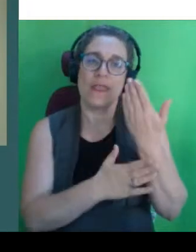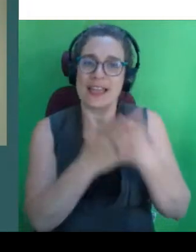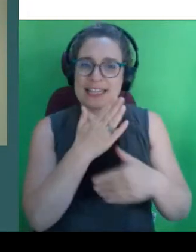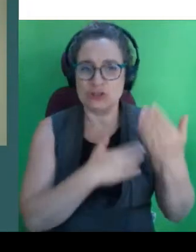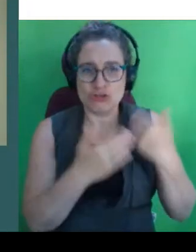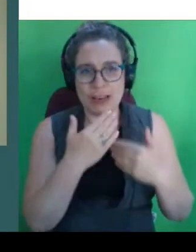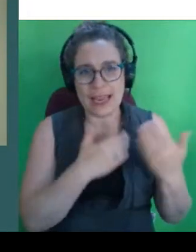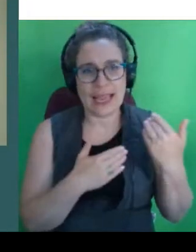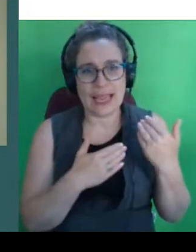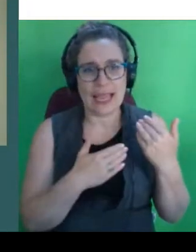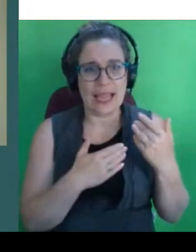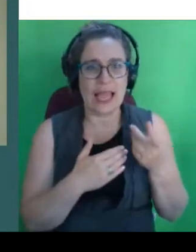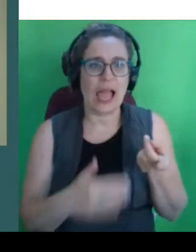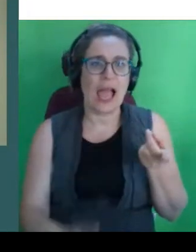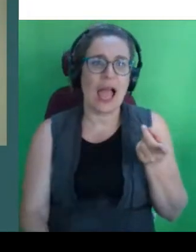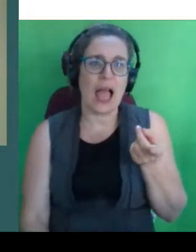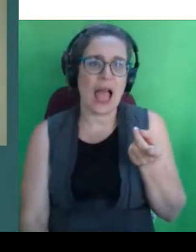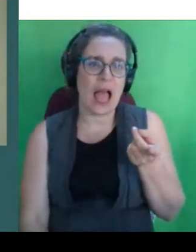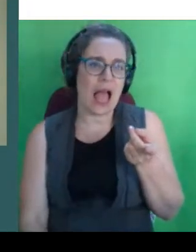and